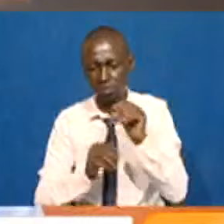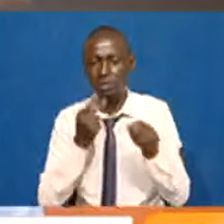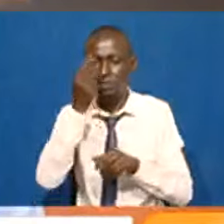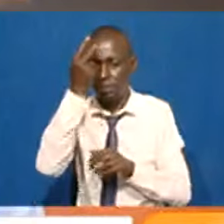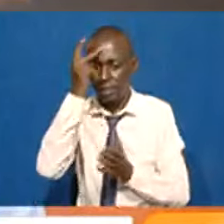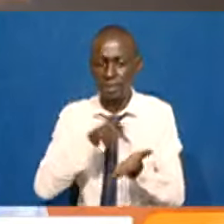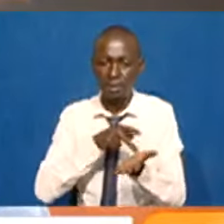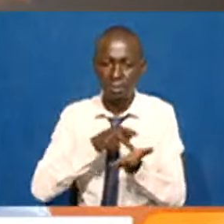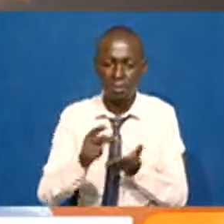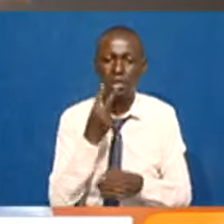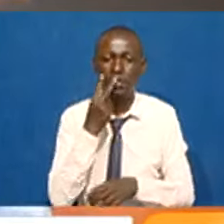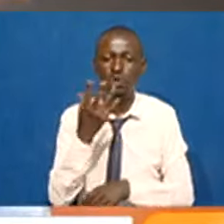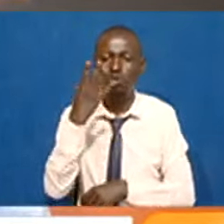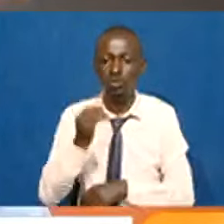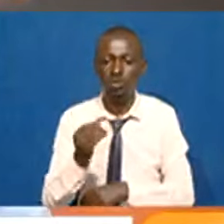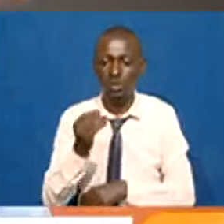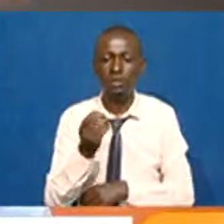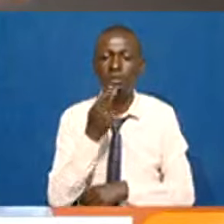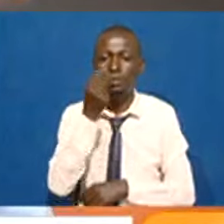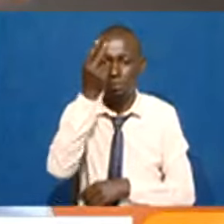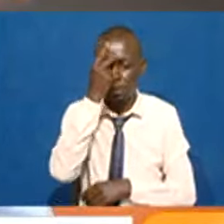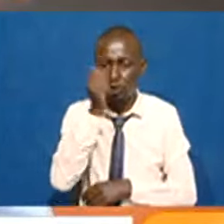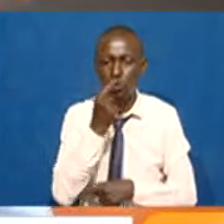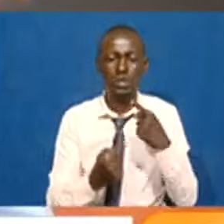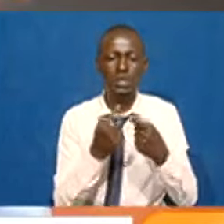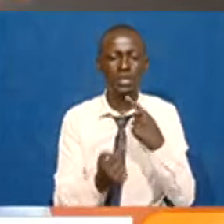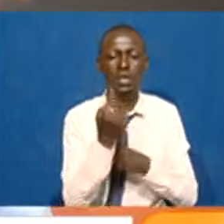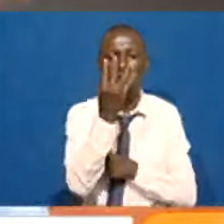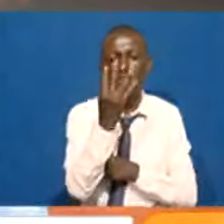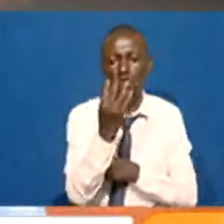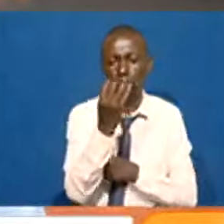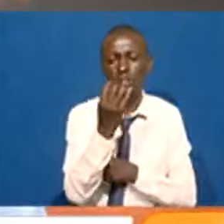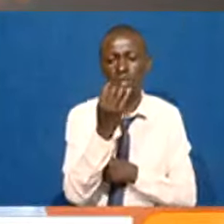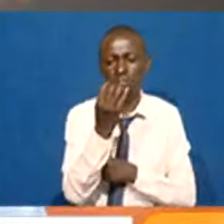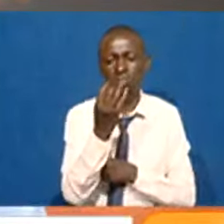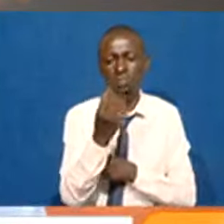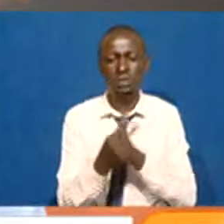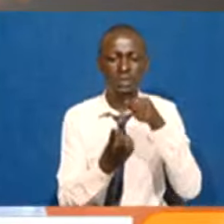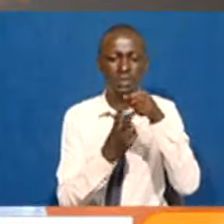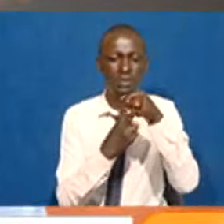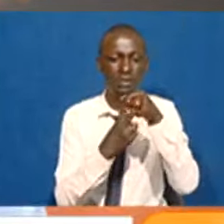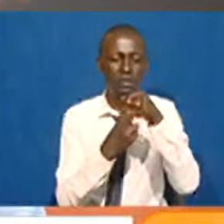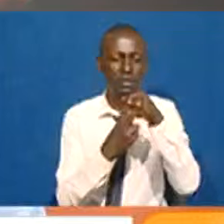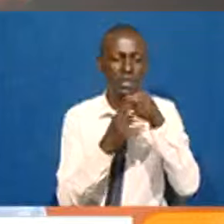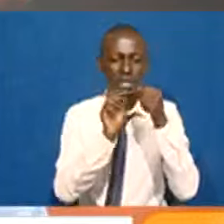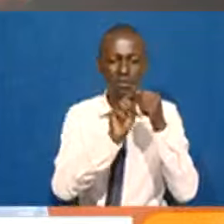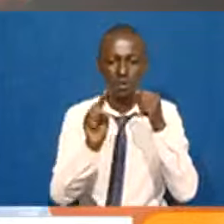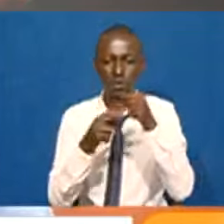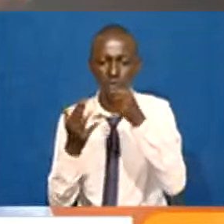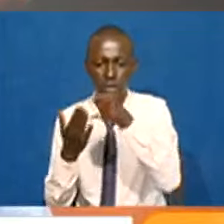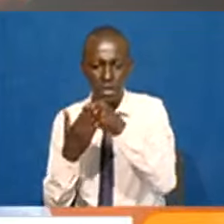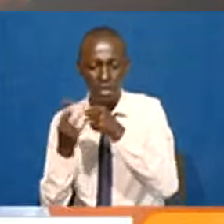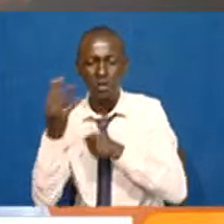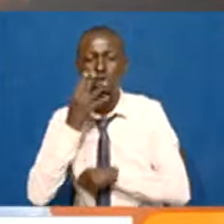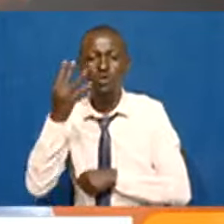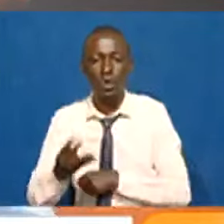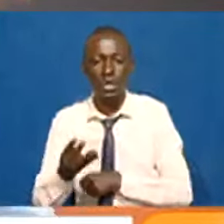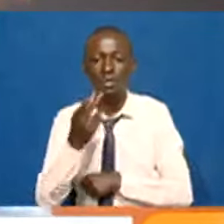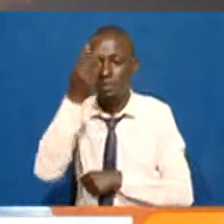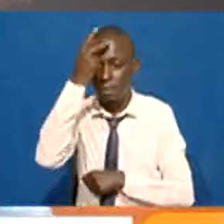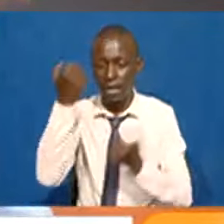Okay. Parents between 40 and 70 to 79 is 400. And if you have parents